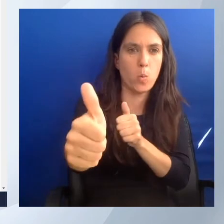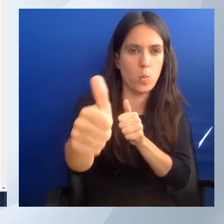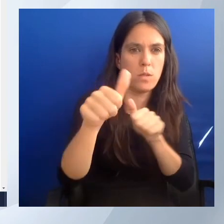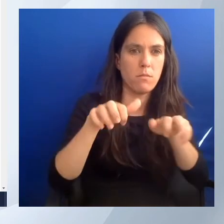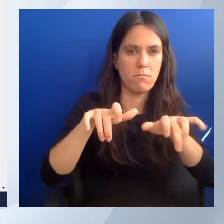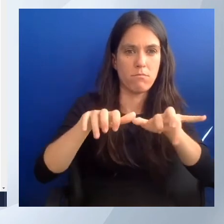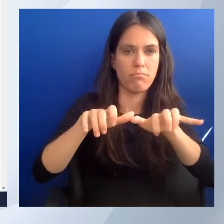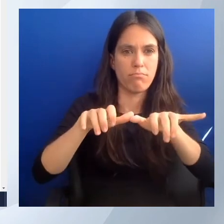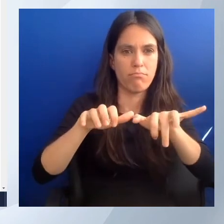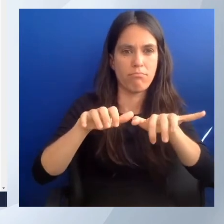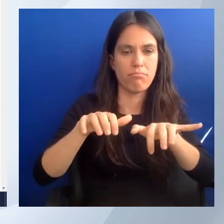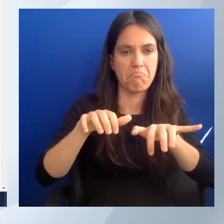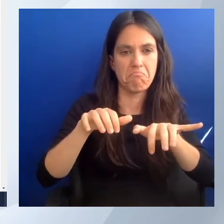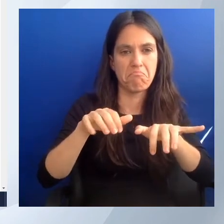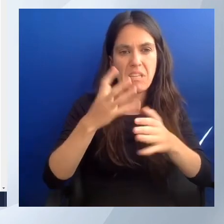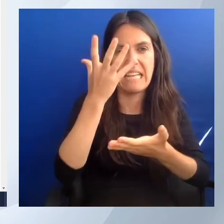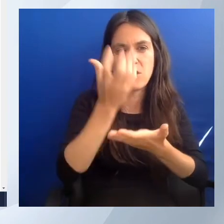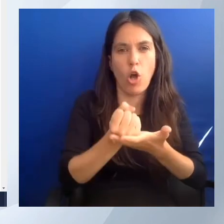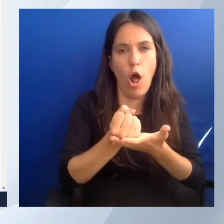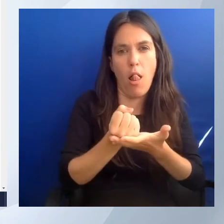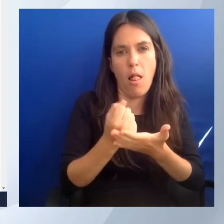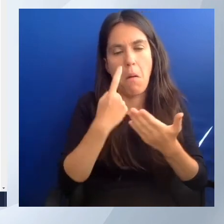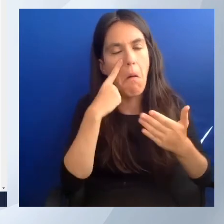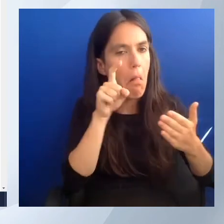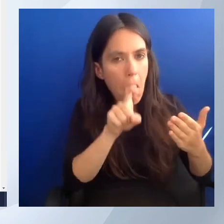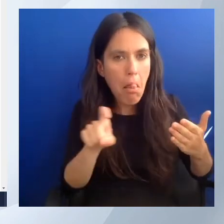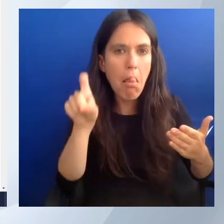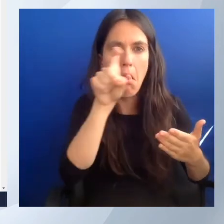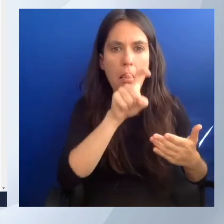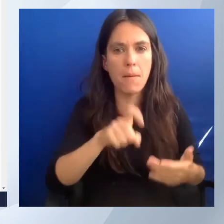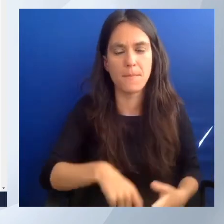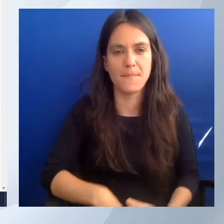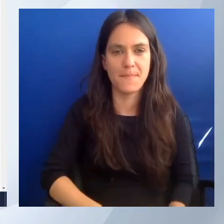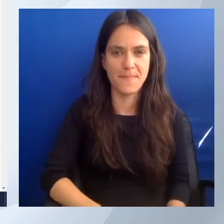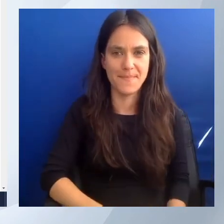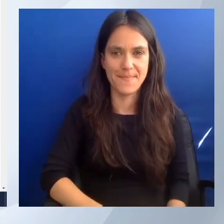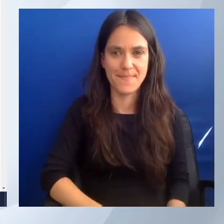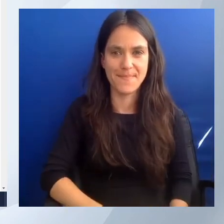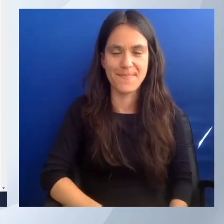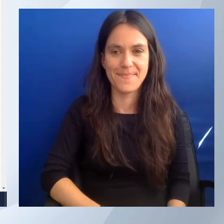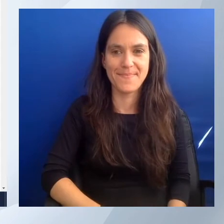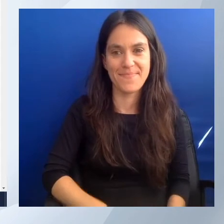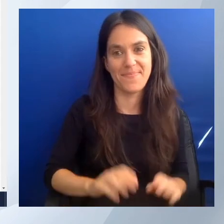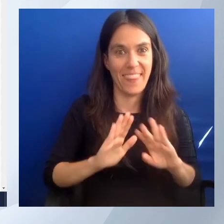for you, install Python in there, and do all the stuff that you need. So that's it.